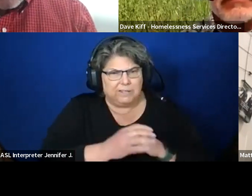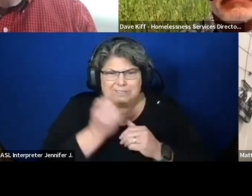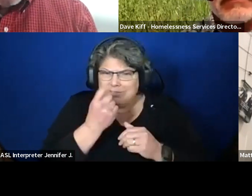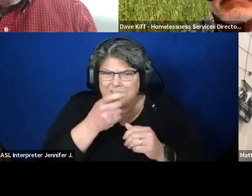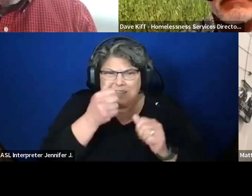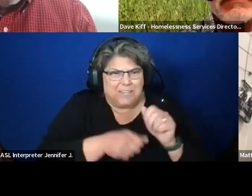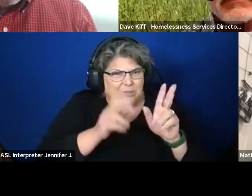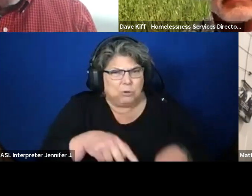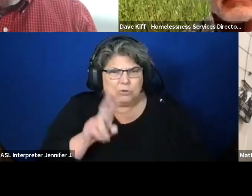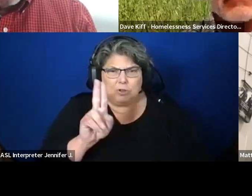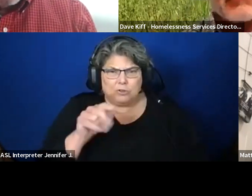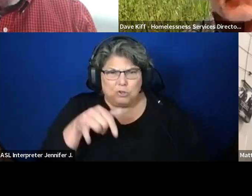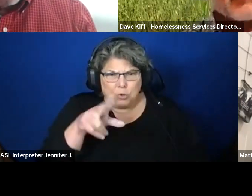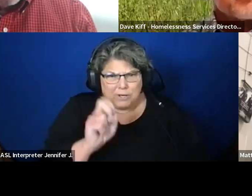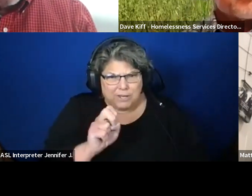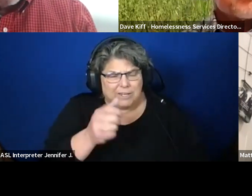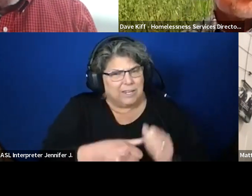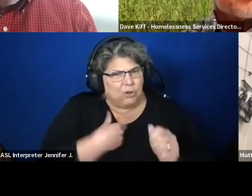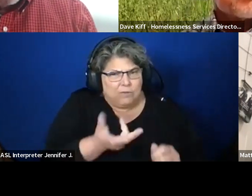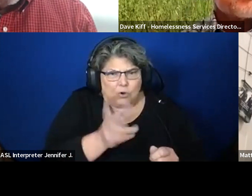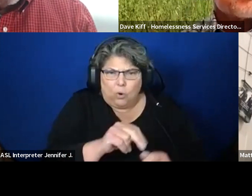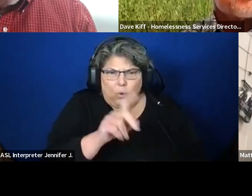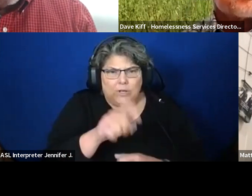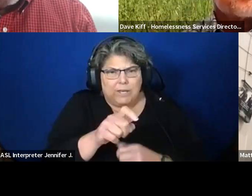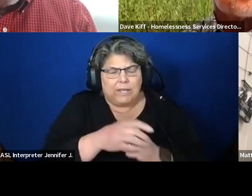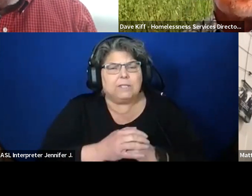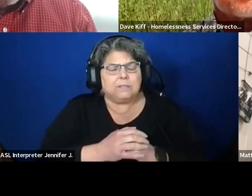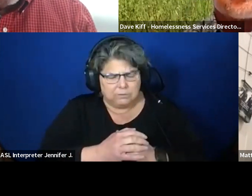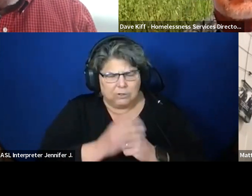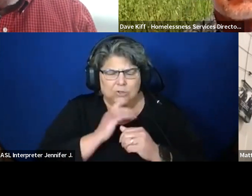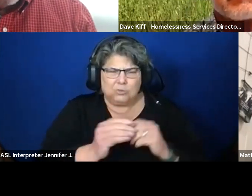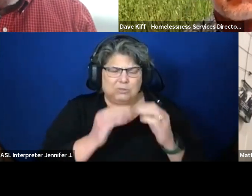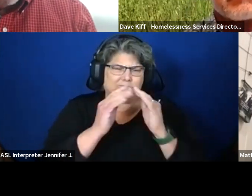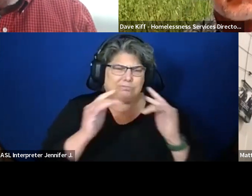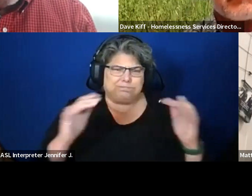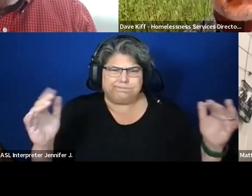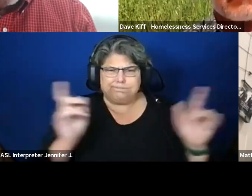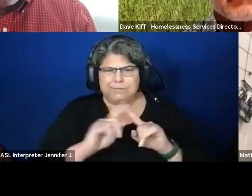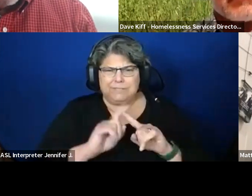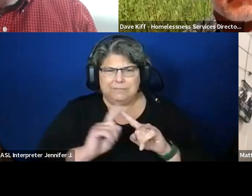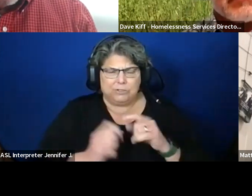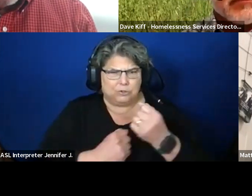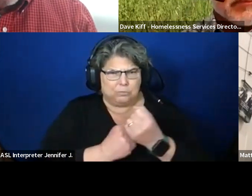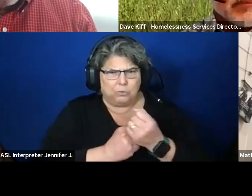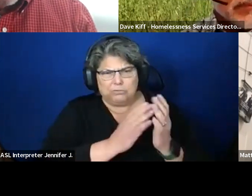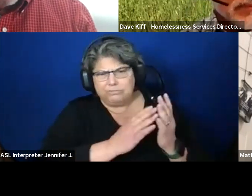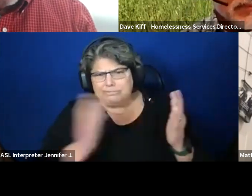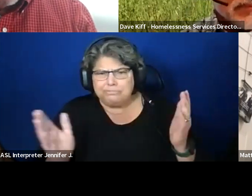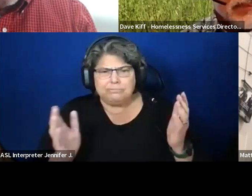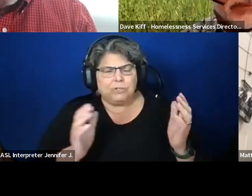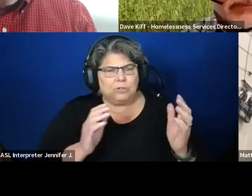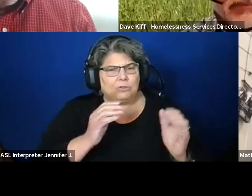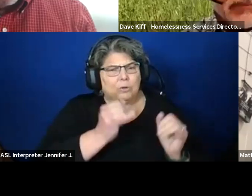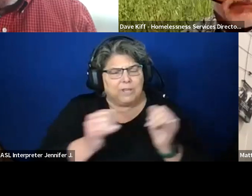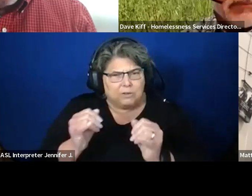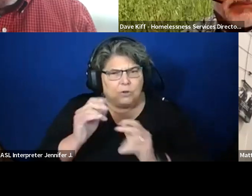have individualized needs. And so there'll be a wide range of supports so that individuals are